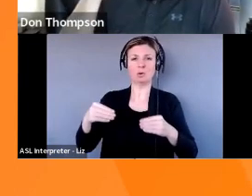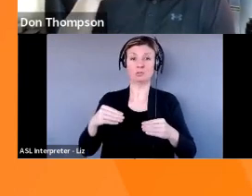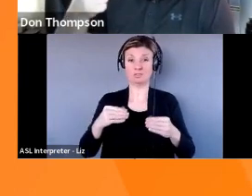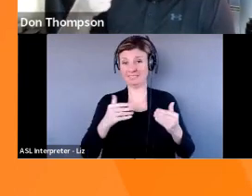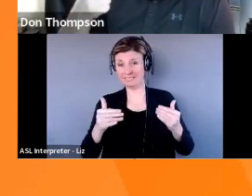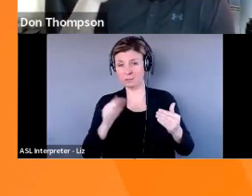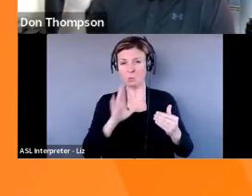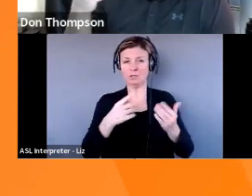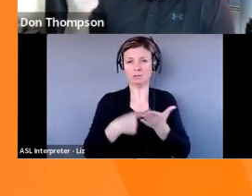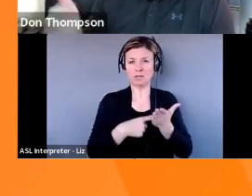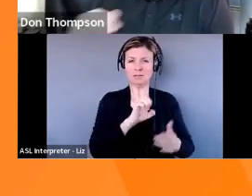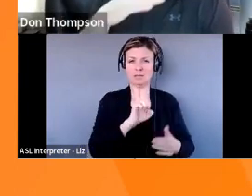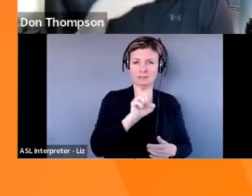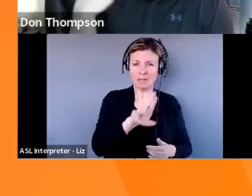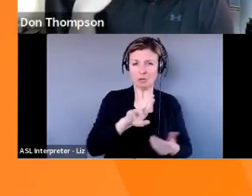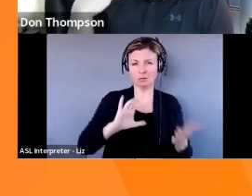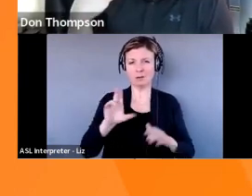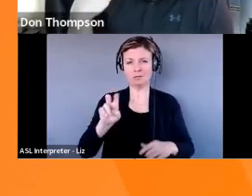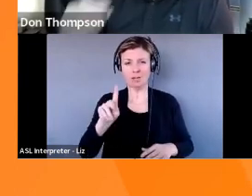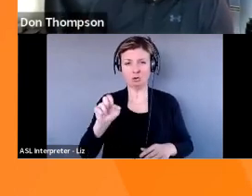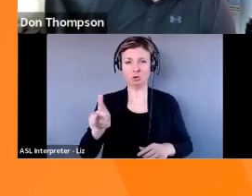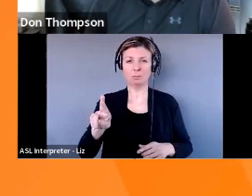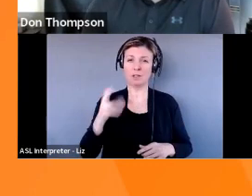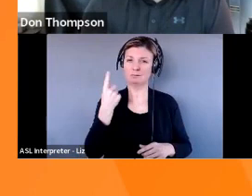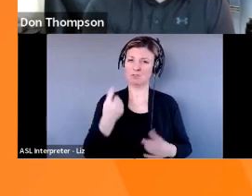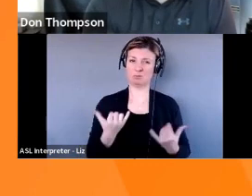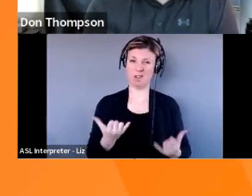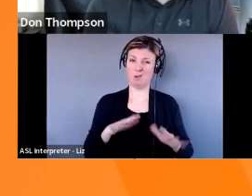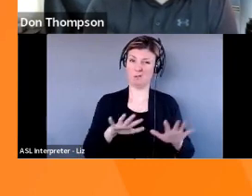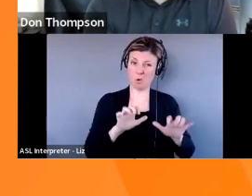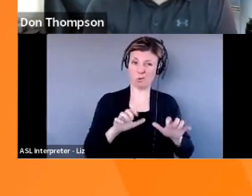unfortunately, refrigerated or frozen goods, no go.